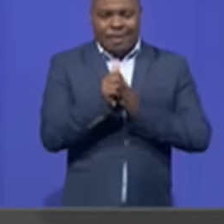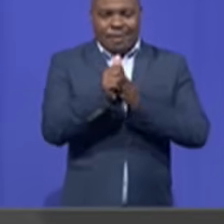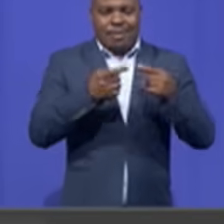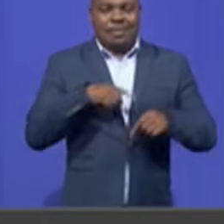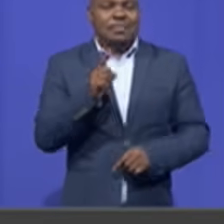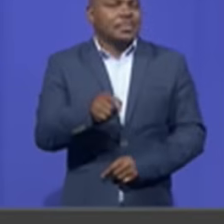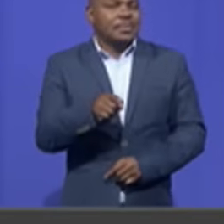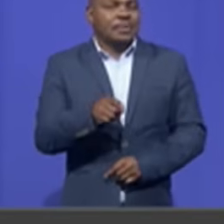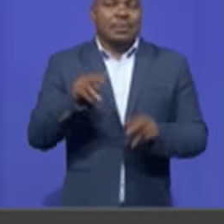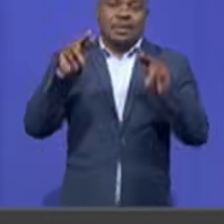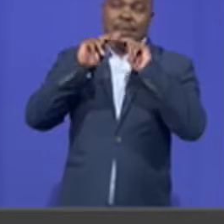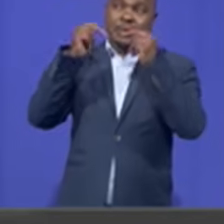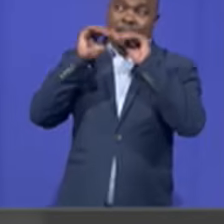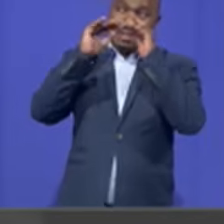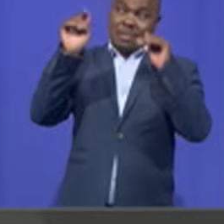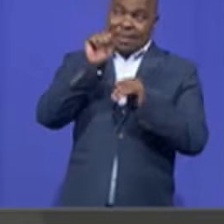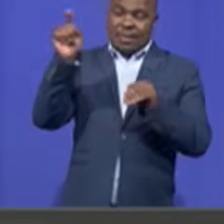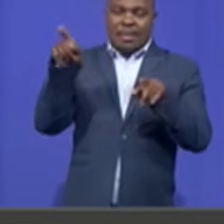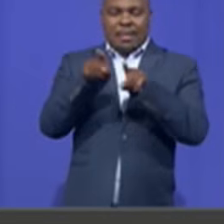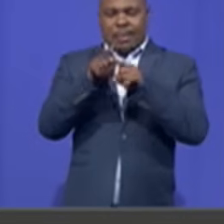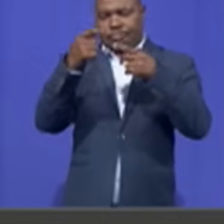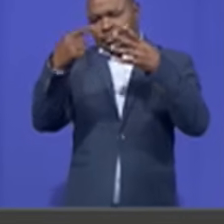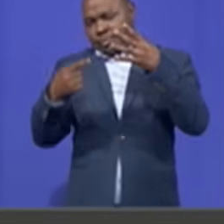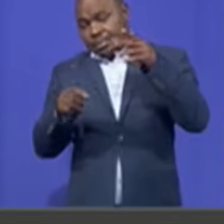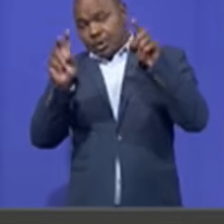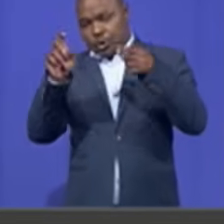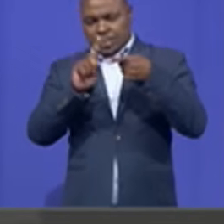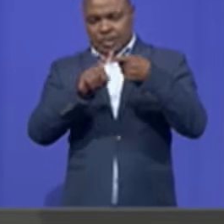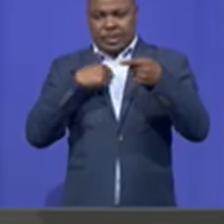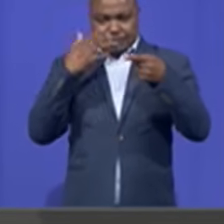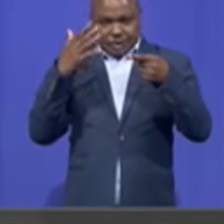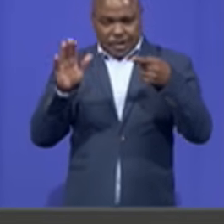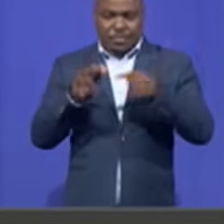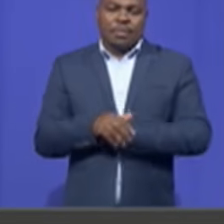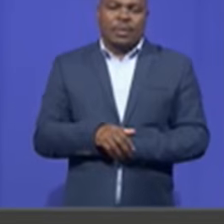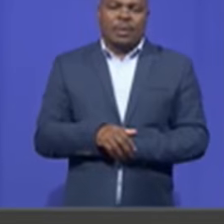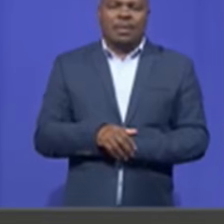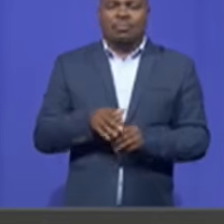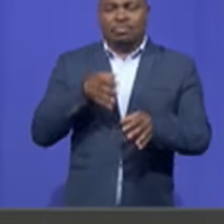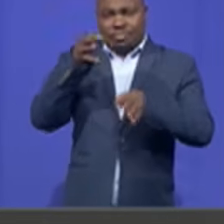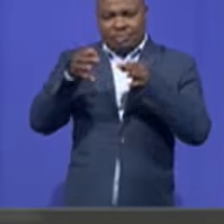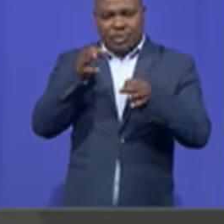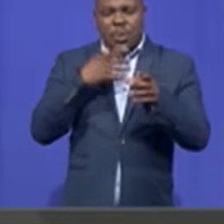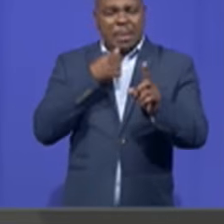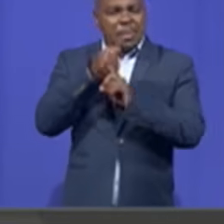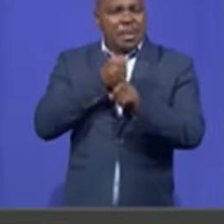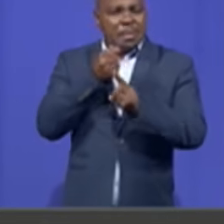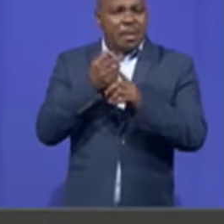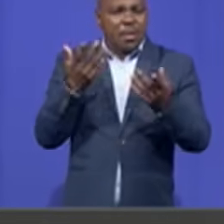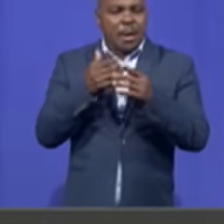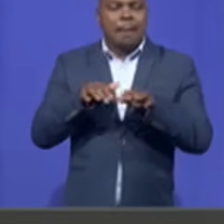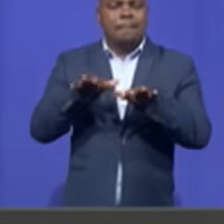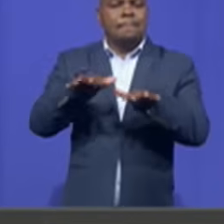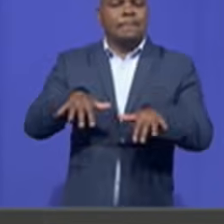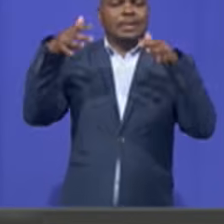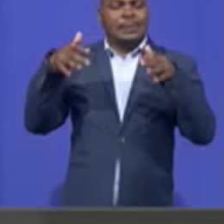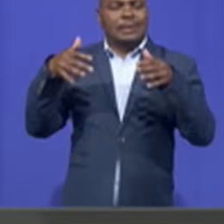constitution. At a national level, amongst other issues, I spoke about the other issues we've been dealing with in the budget